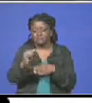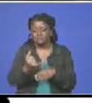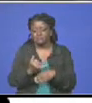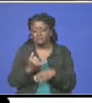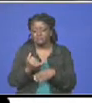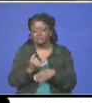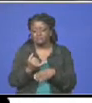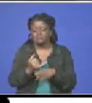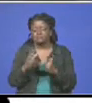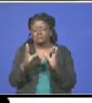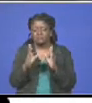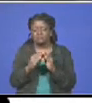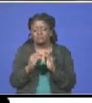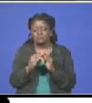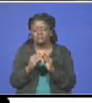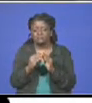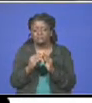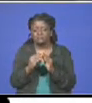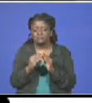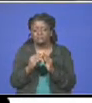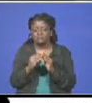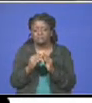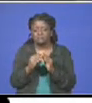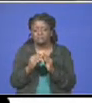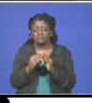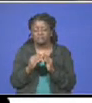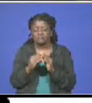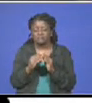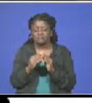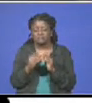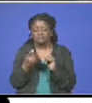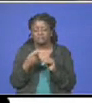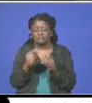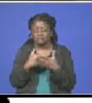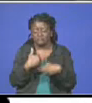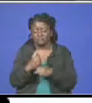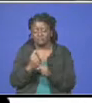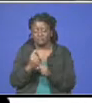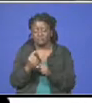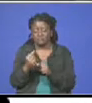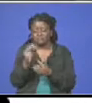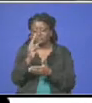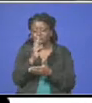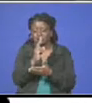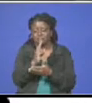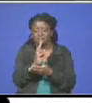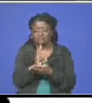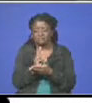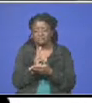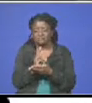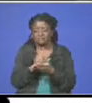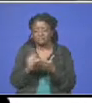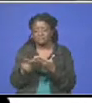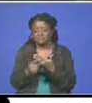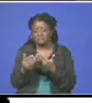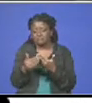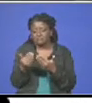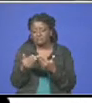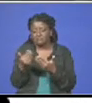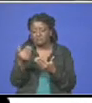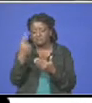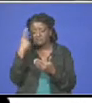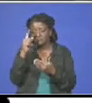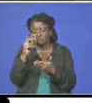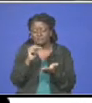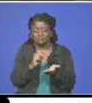to the program easier for the student nurses. And with Bahamian nurses being recruited by other countries for more attractive packages, the health